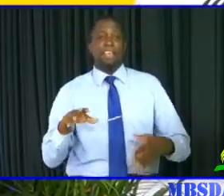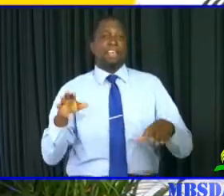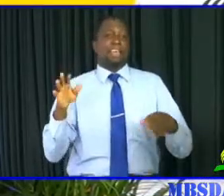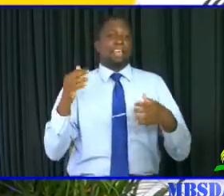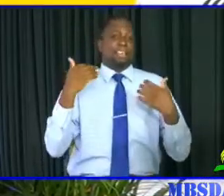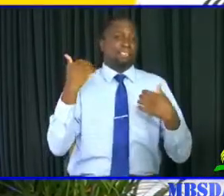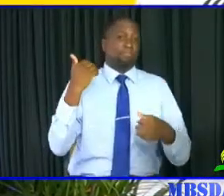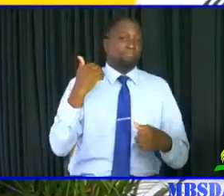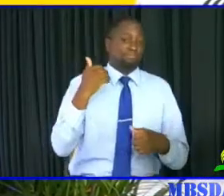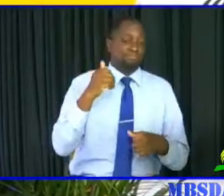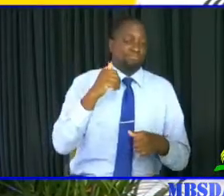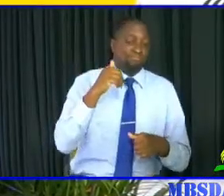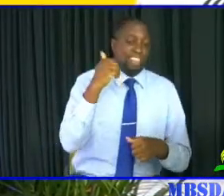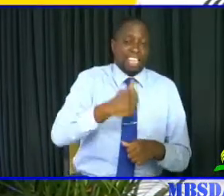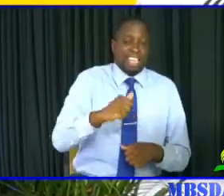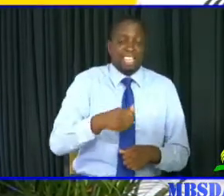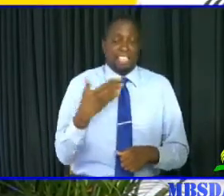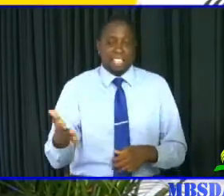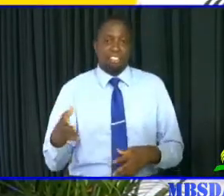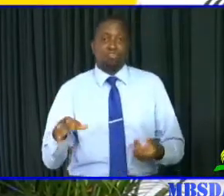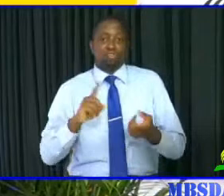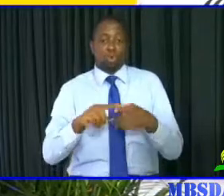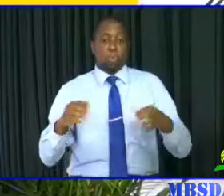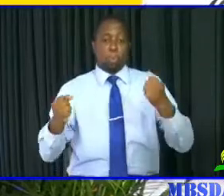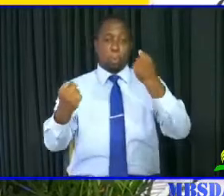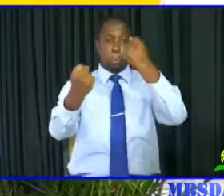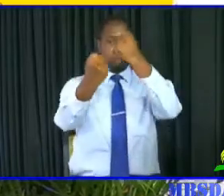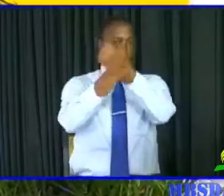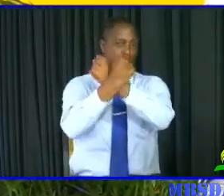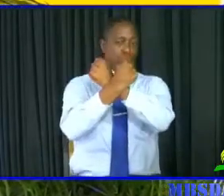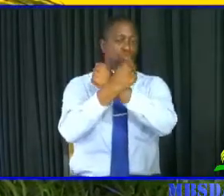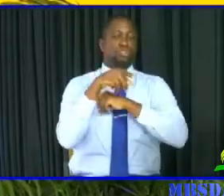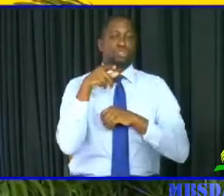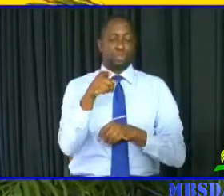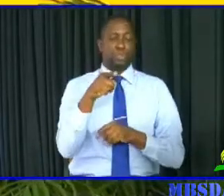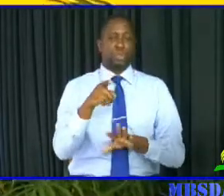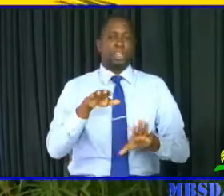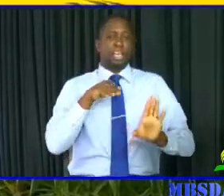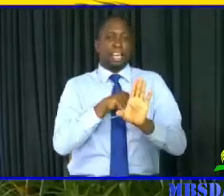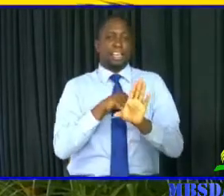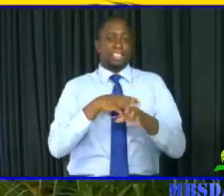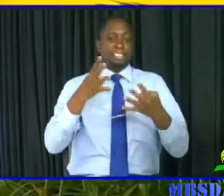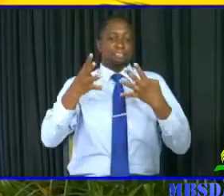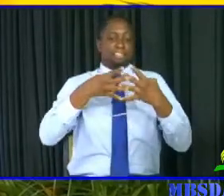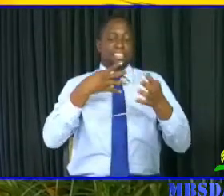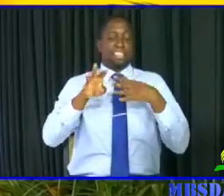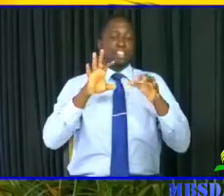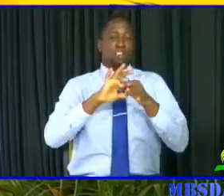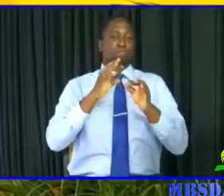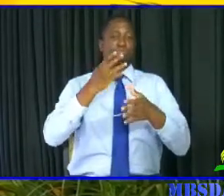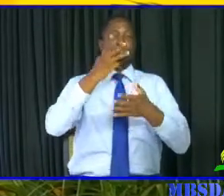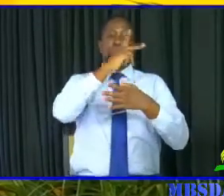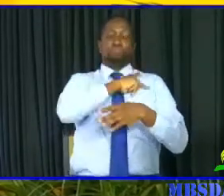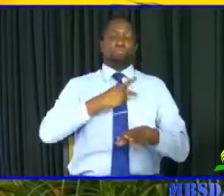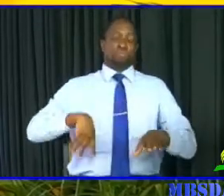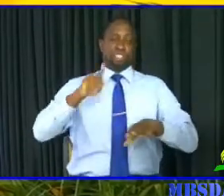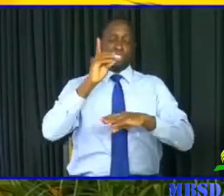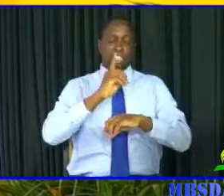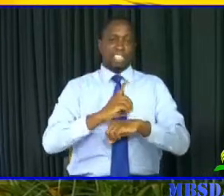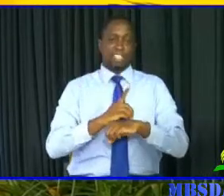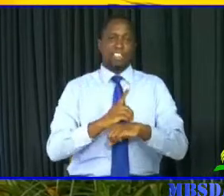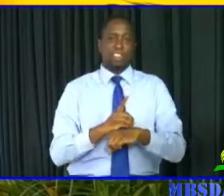is not designed by God. It is of demonic design. But believe me, brother, believe me,